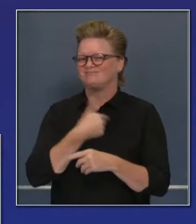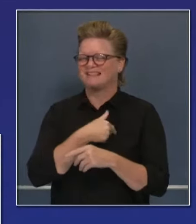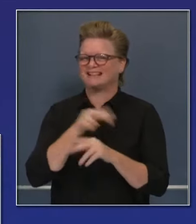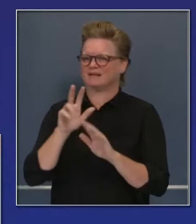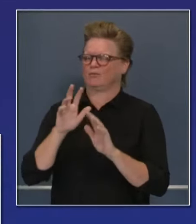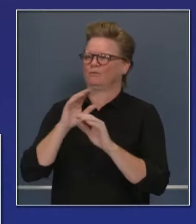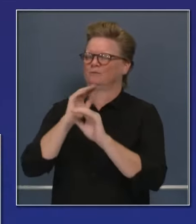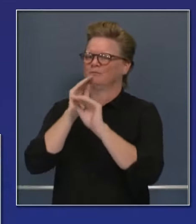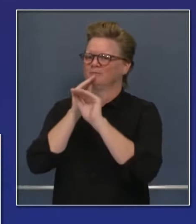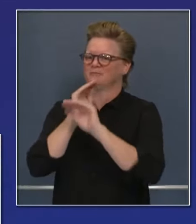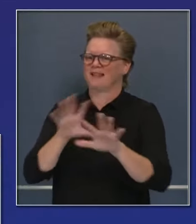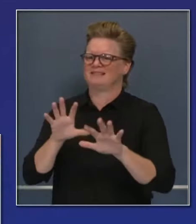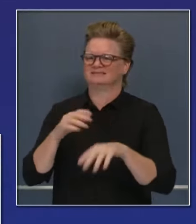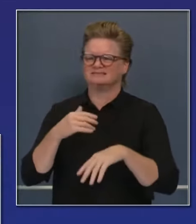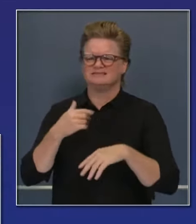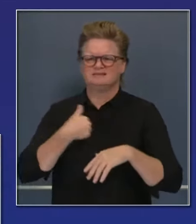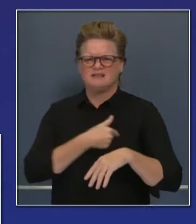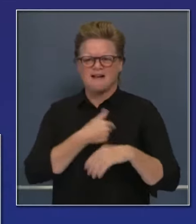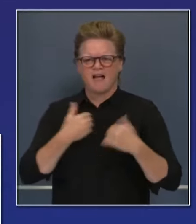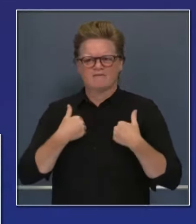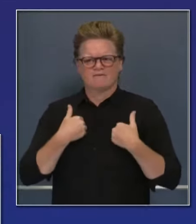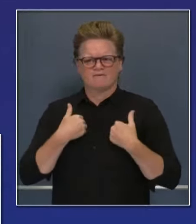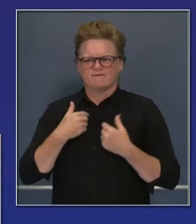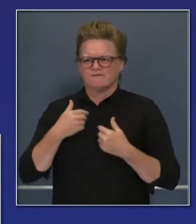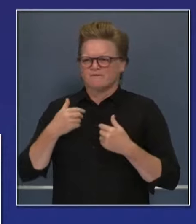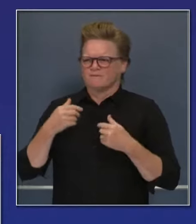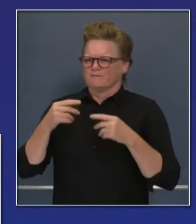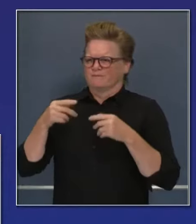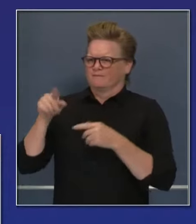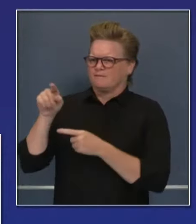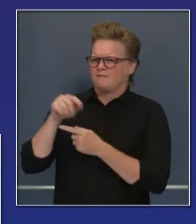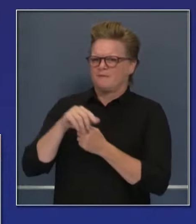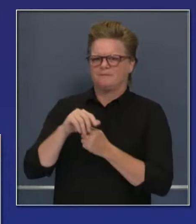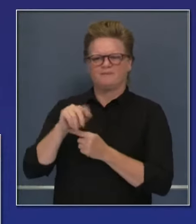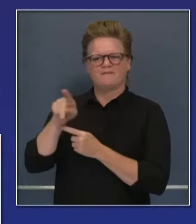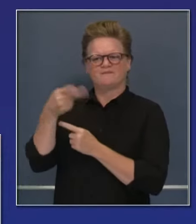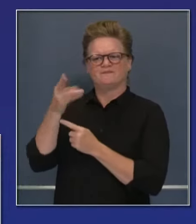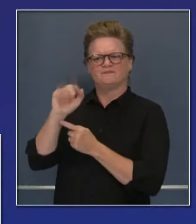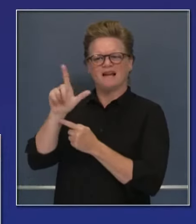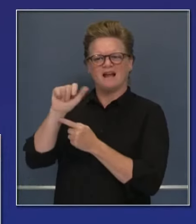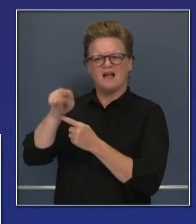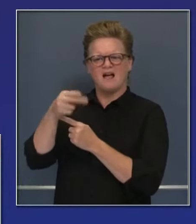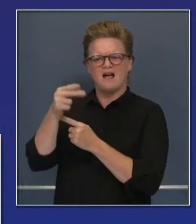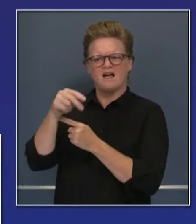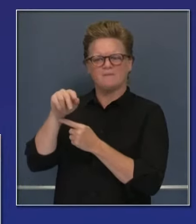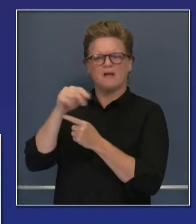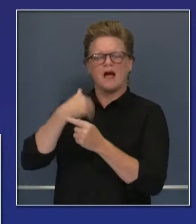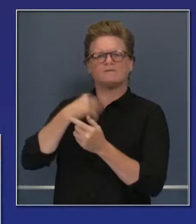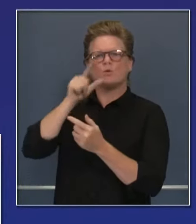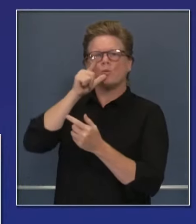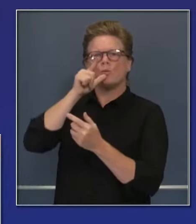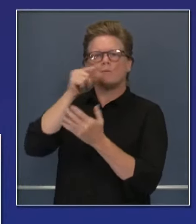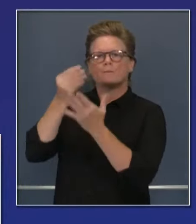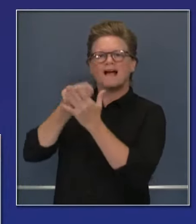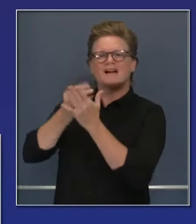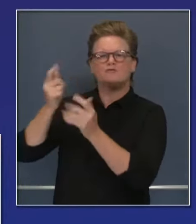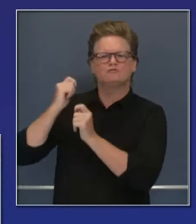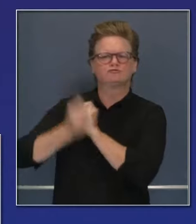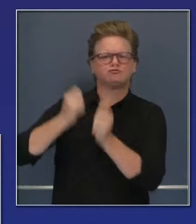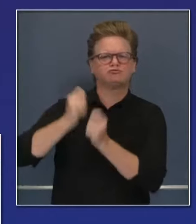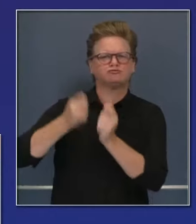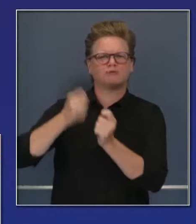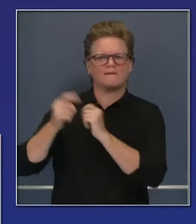privileged to have incredible philanthropic partners here in the state of California. One of them is the Skull Foundation. The Skull Foundation reached out to